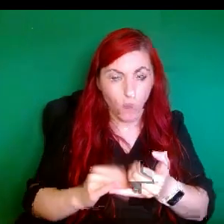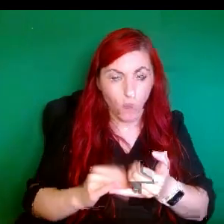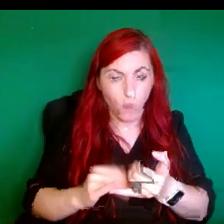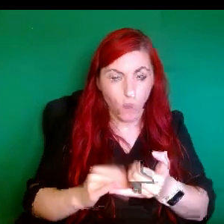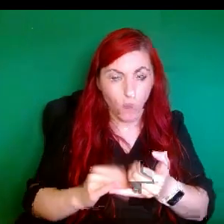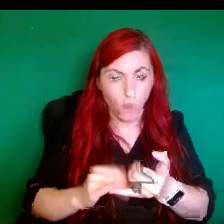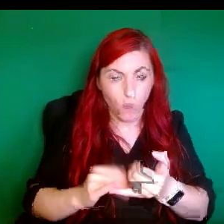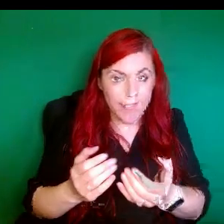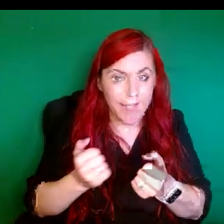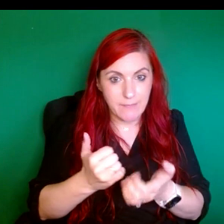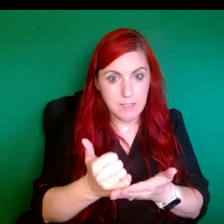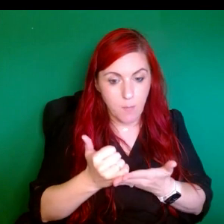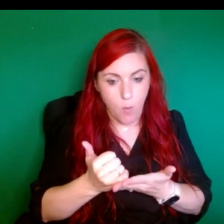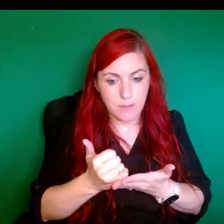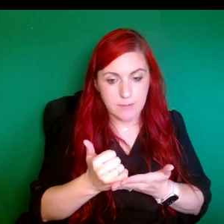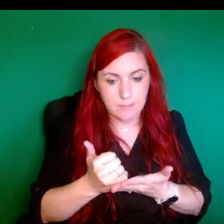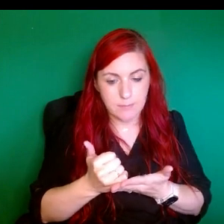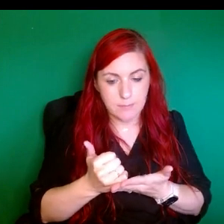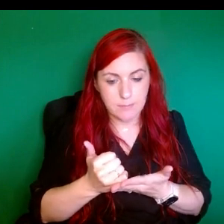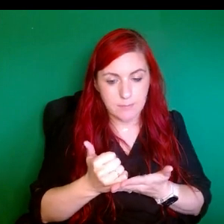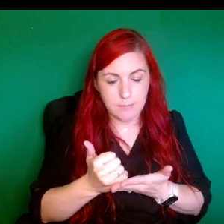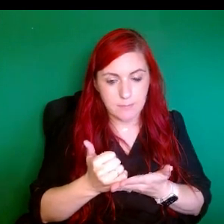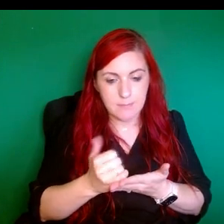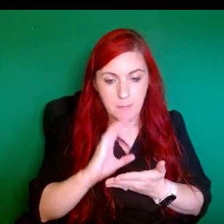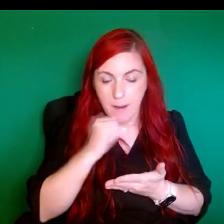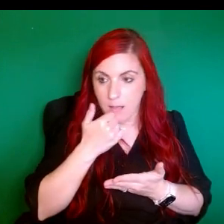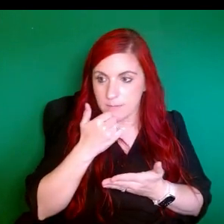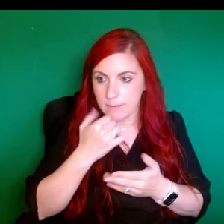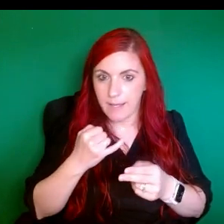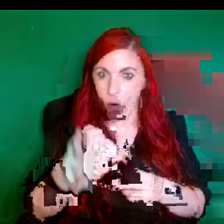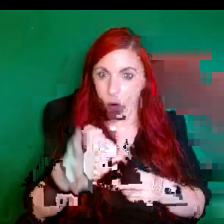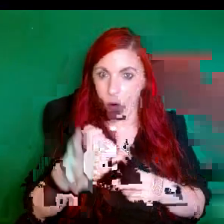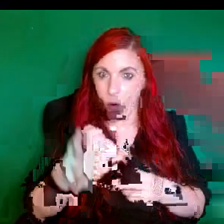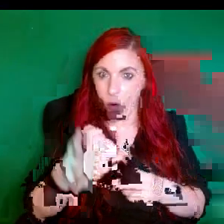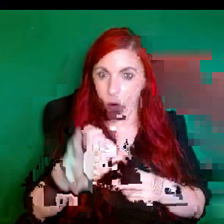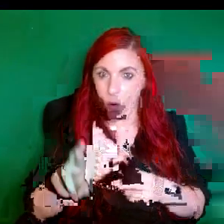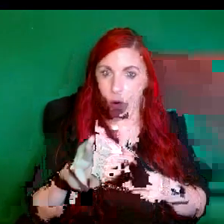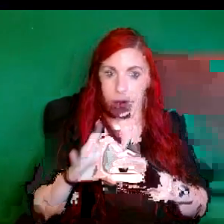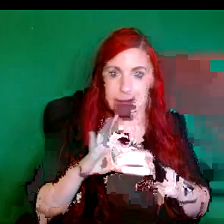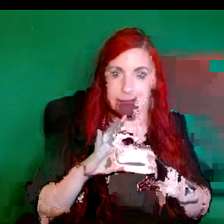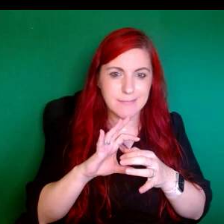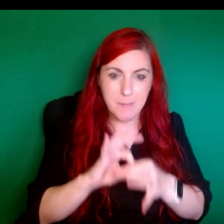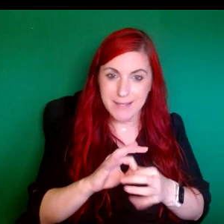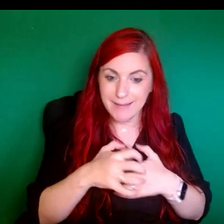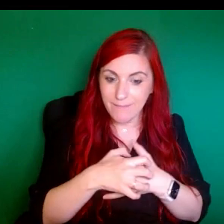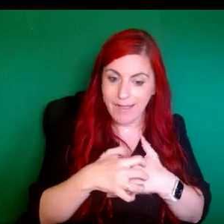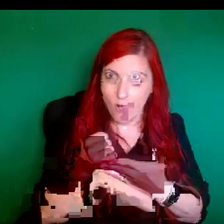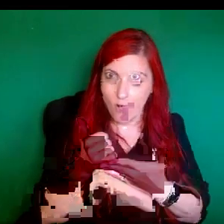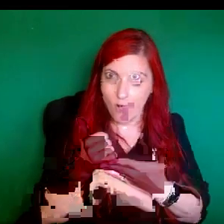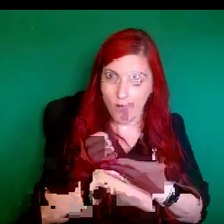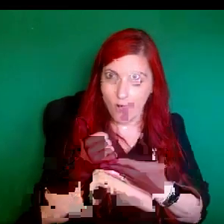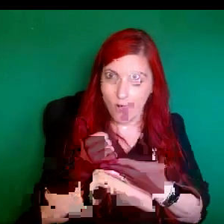about who are being supported, they've had to in homelessness, or there has been issues in